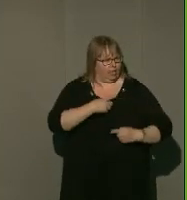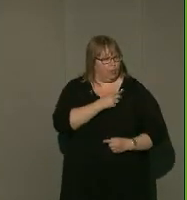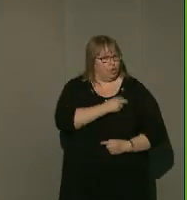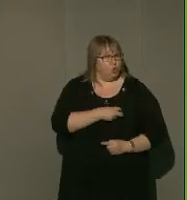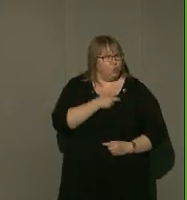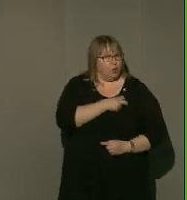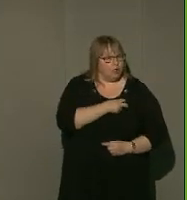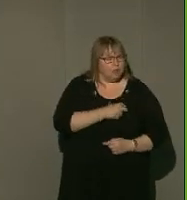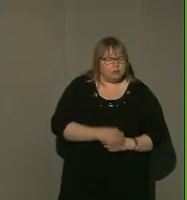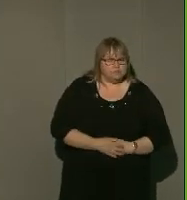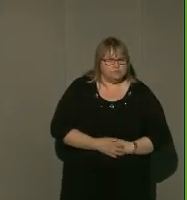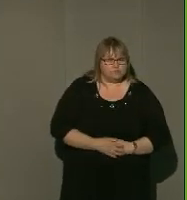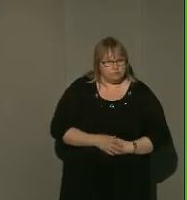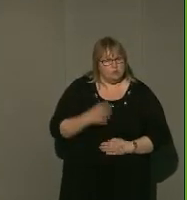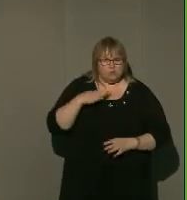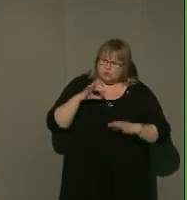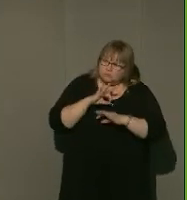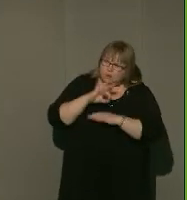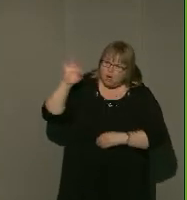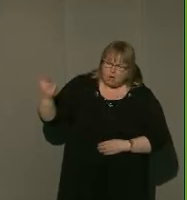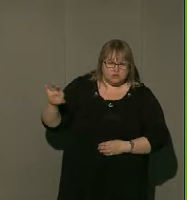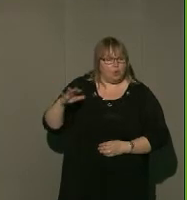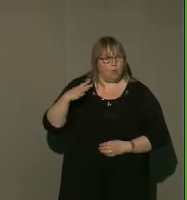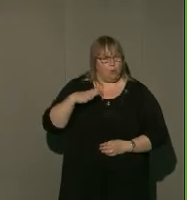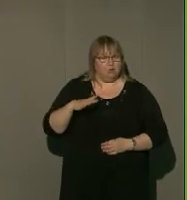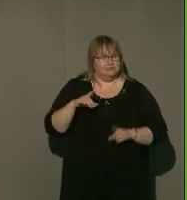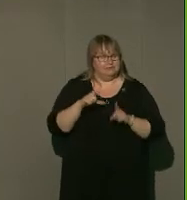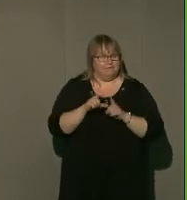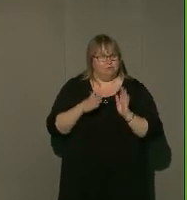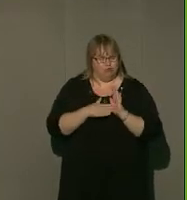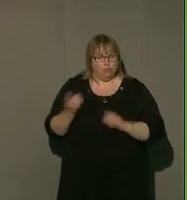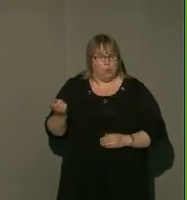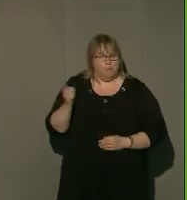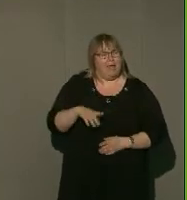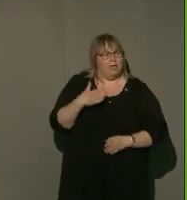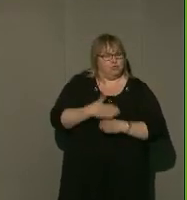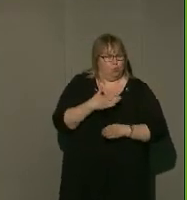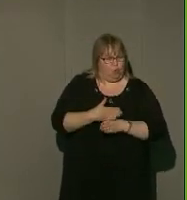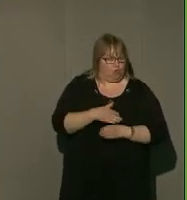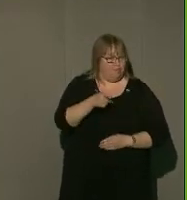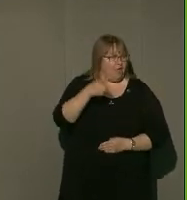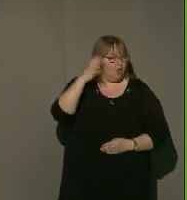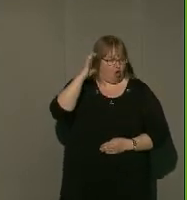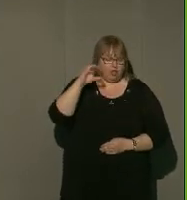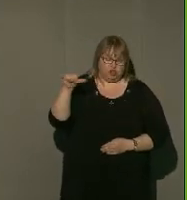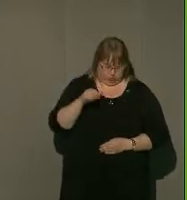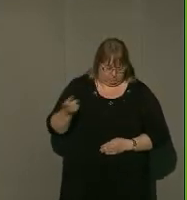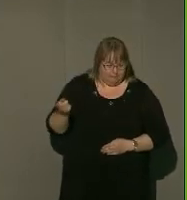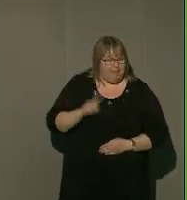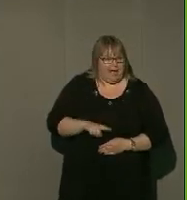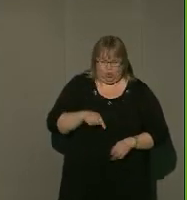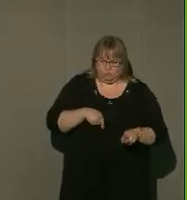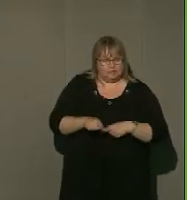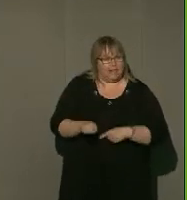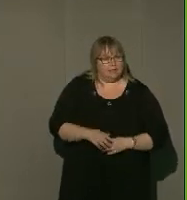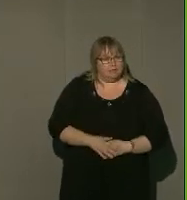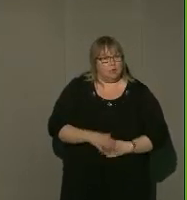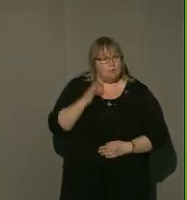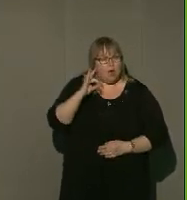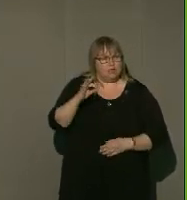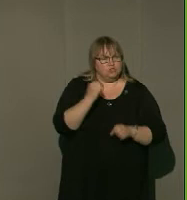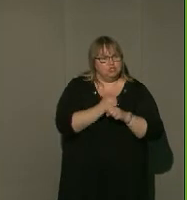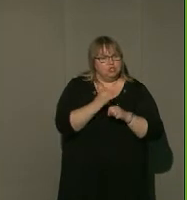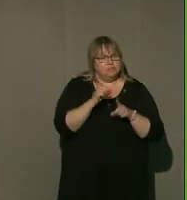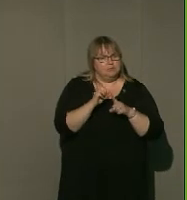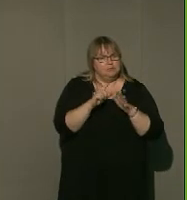The Green Party calls for the immediate reinstatement of David Marito by Sandwell College. Conference calls on GPEX to issue a statement